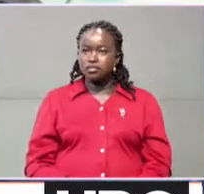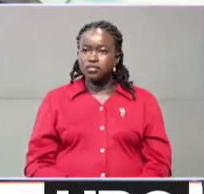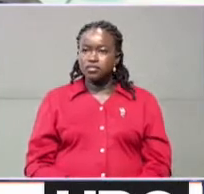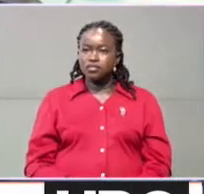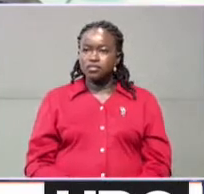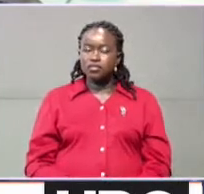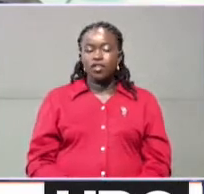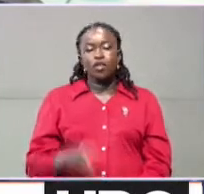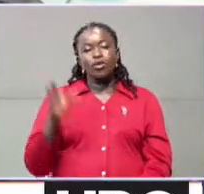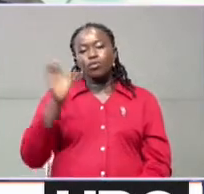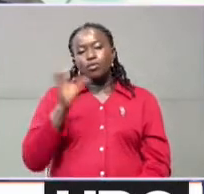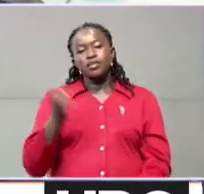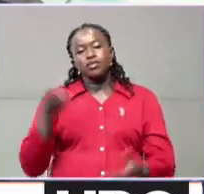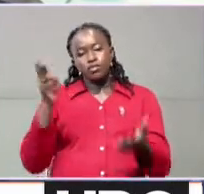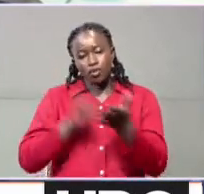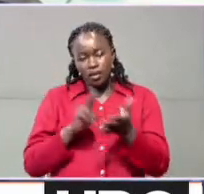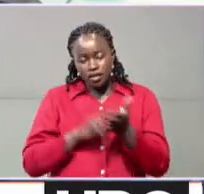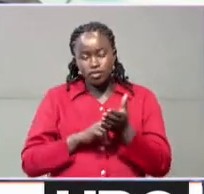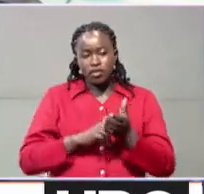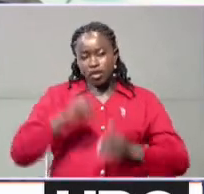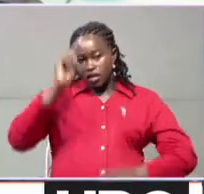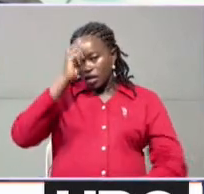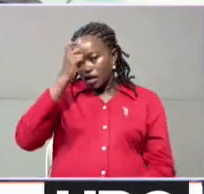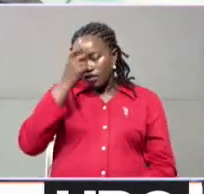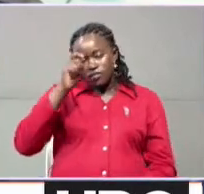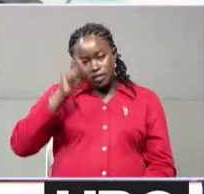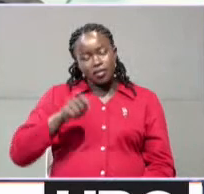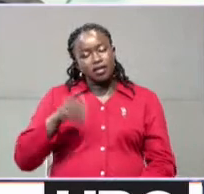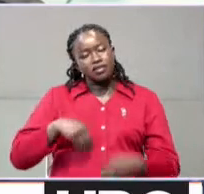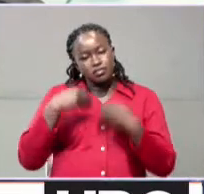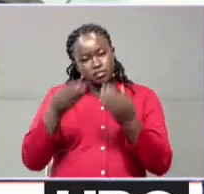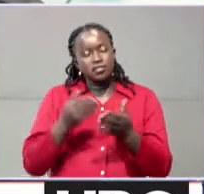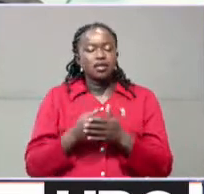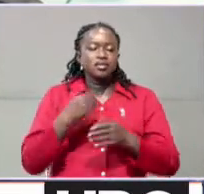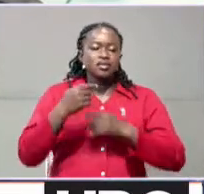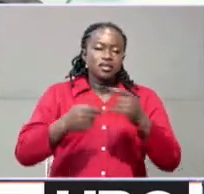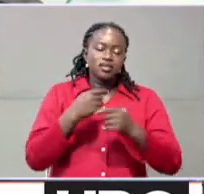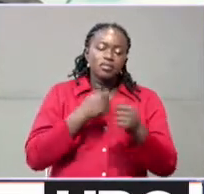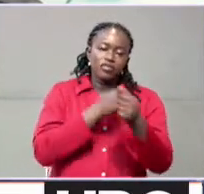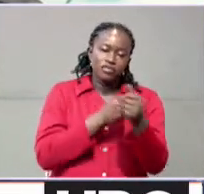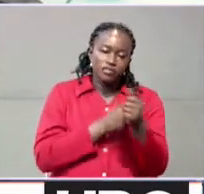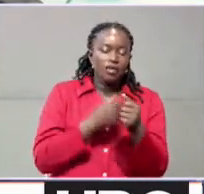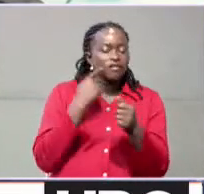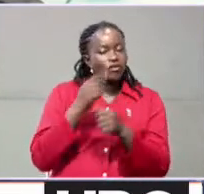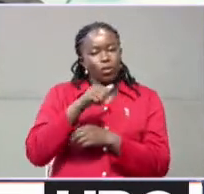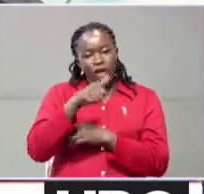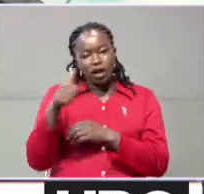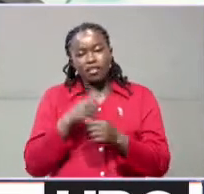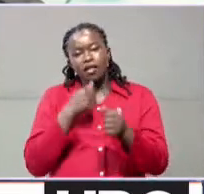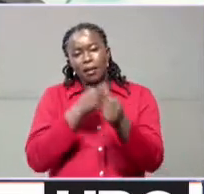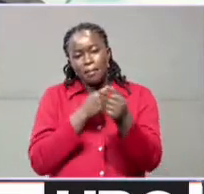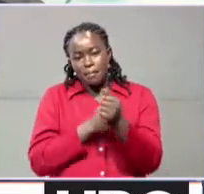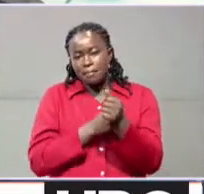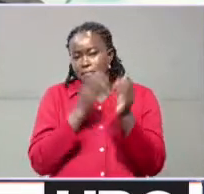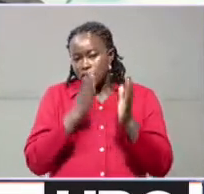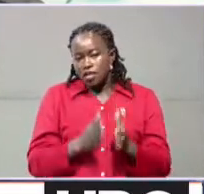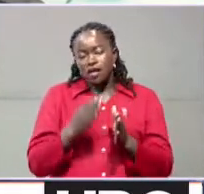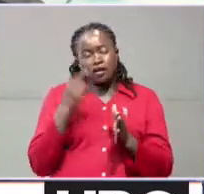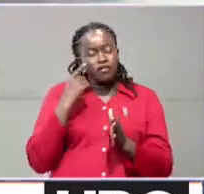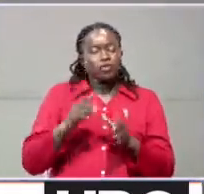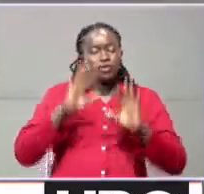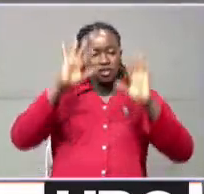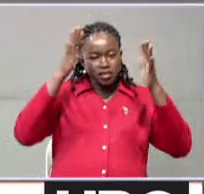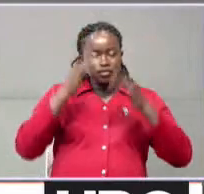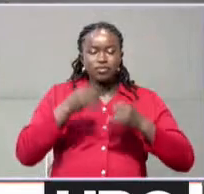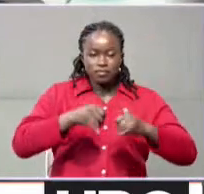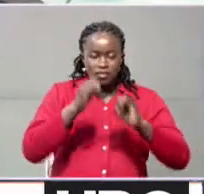the committee recommendation governments will provide sustainable funding for the rest of the pillars for successful implementation